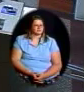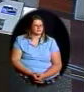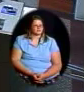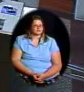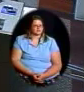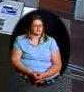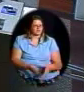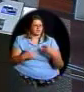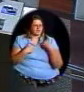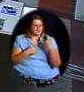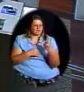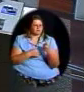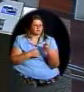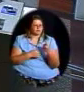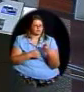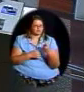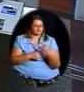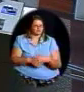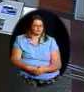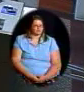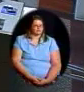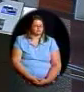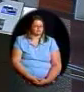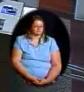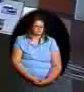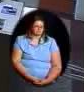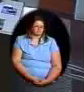I have one. I got to find it. Just a minute.